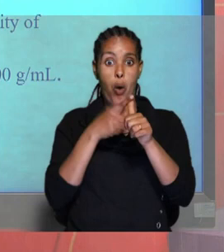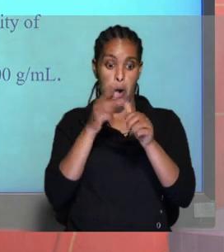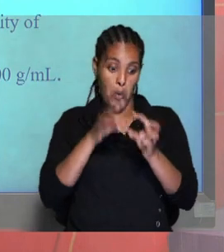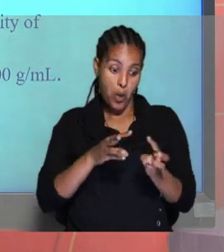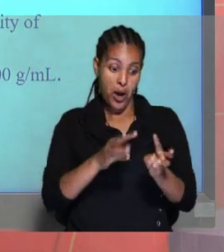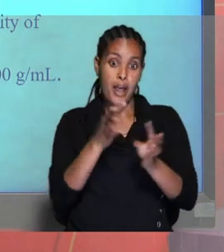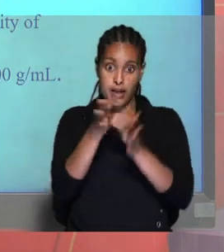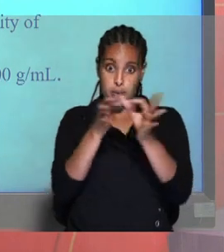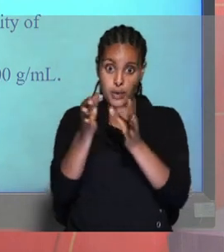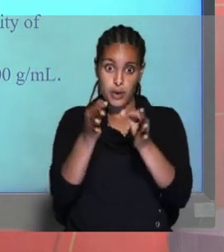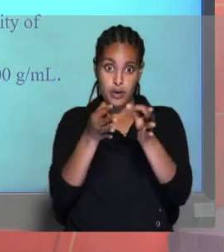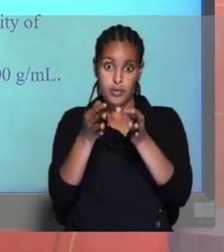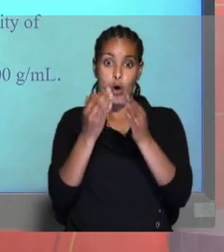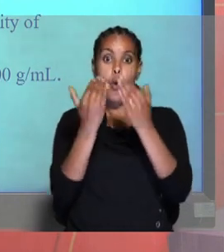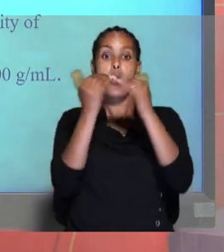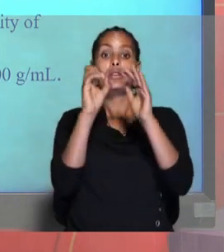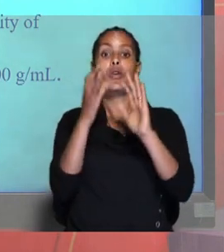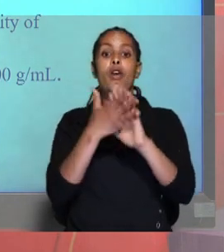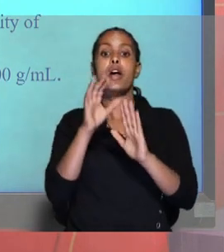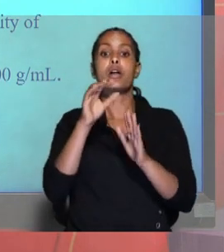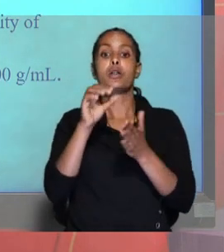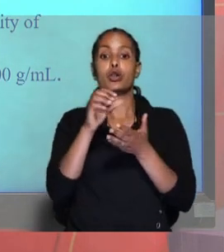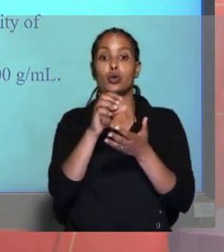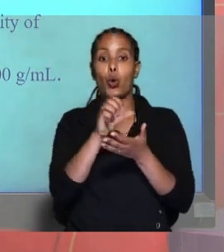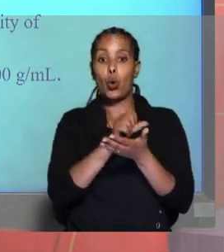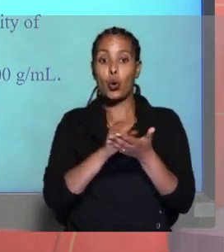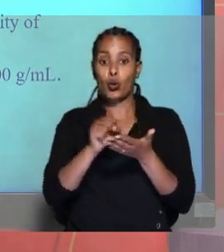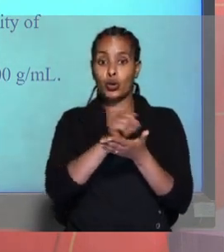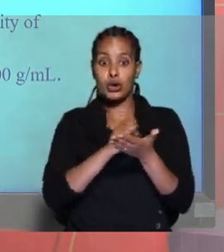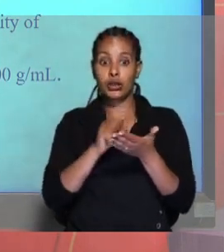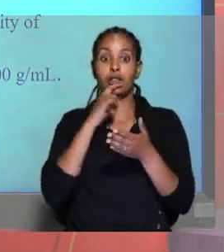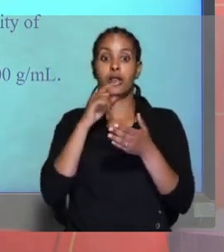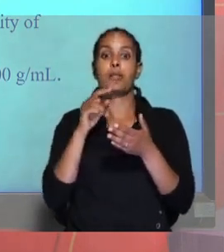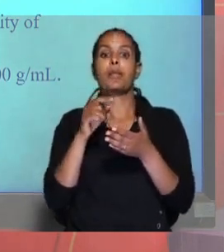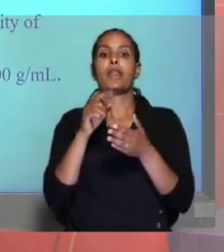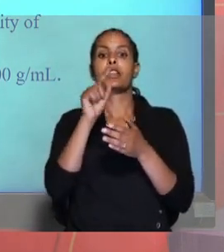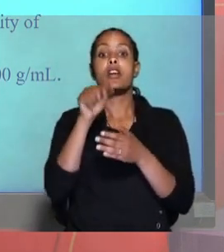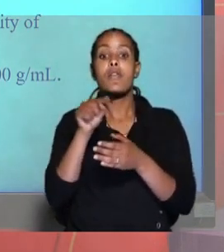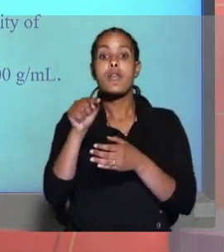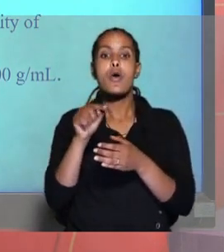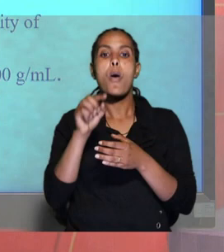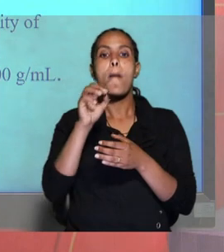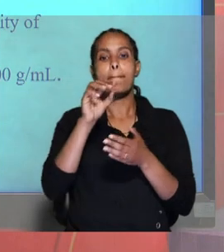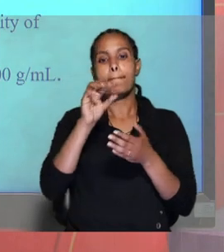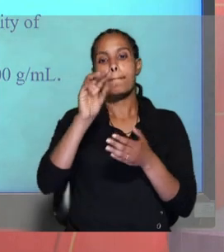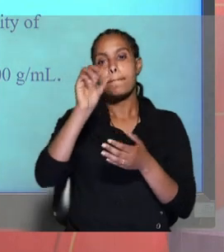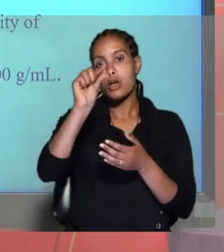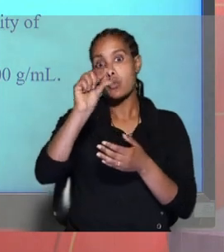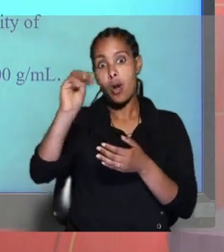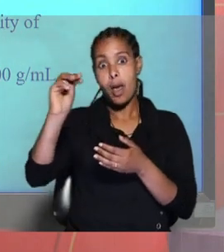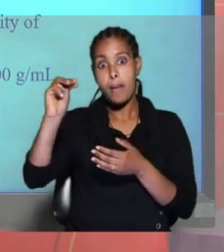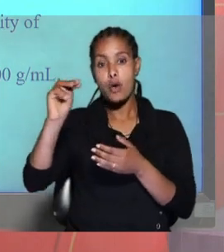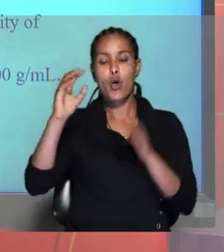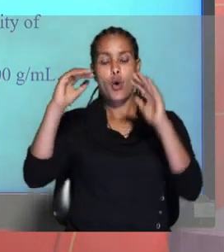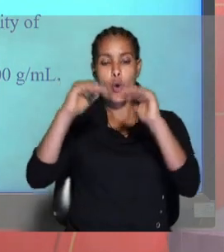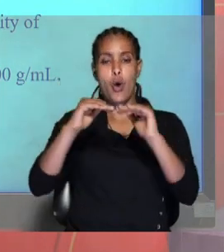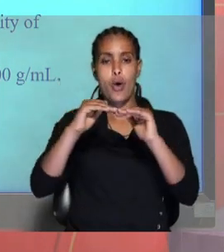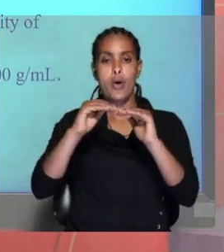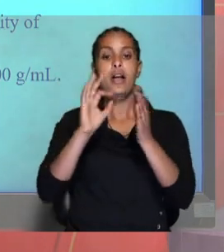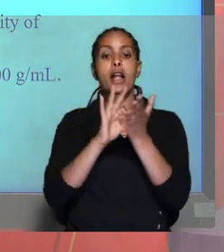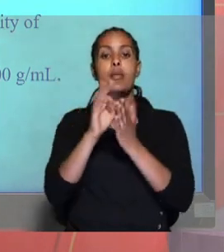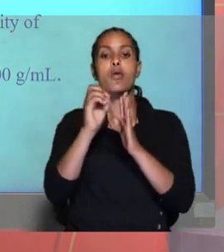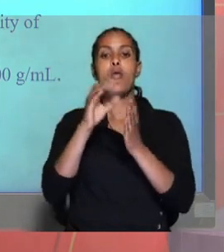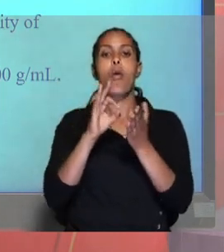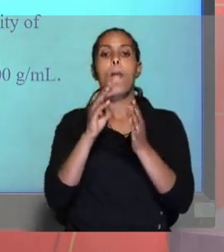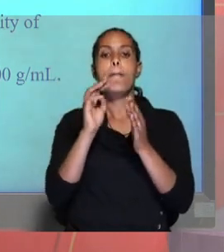of expressing concentration of a solution is using molality. Therefore, molality small m equal number